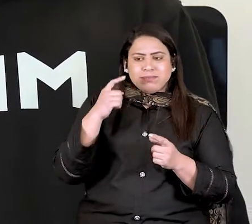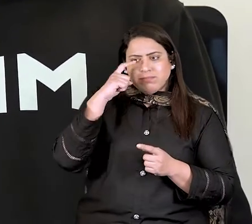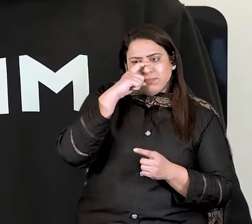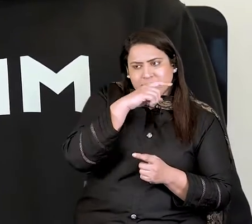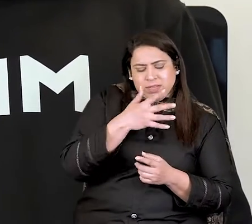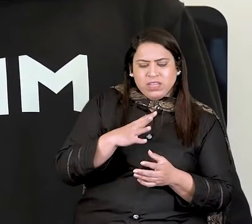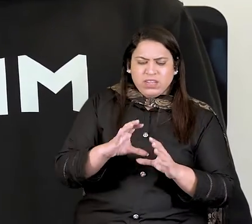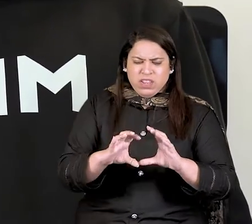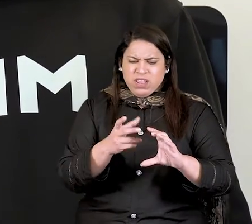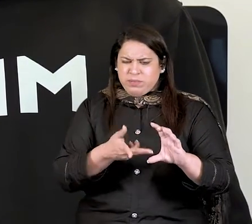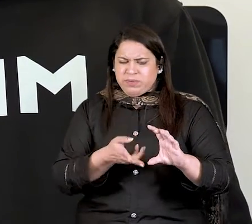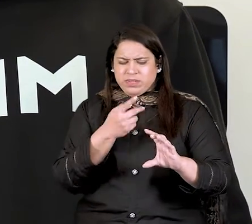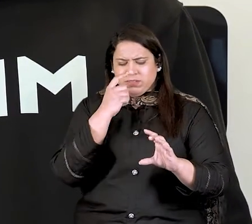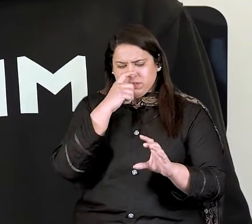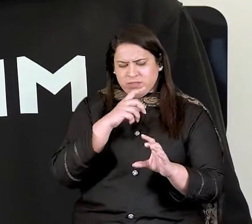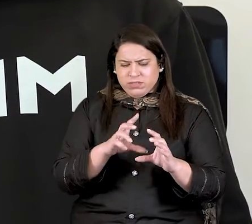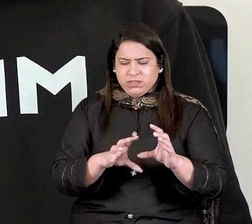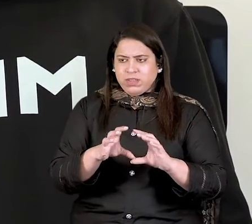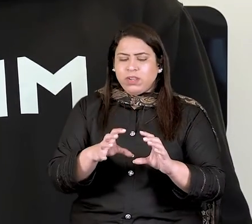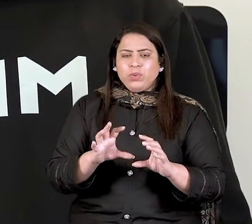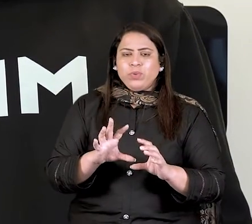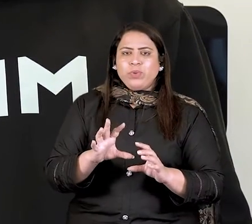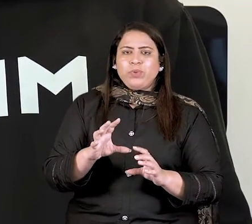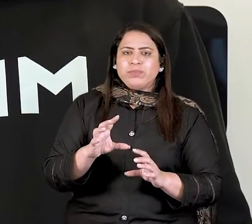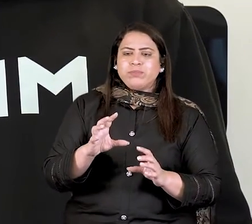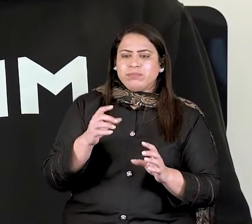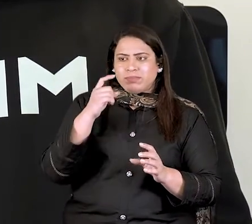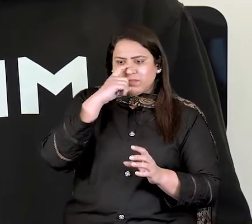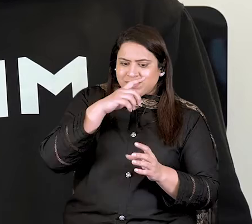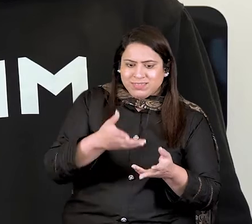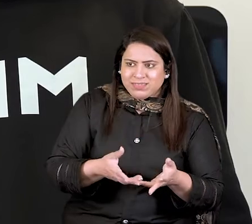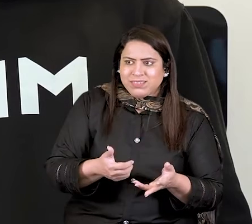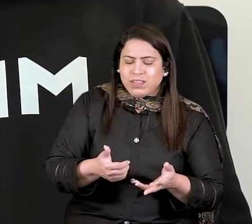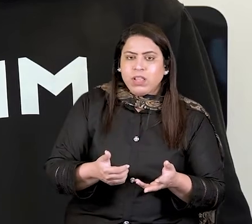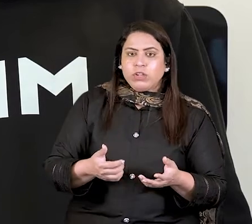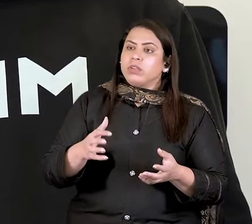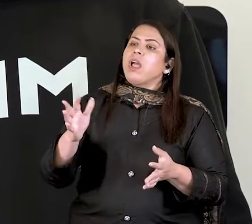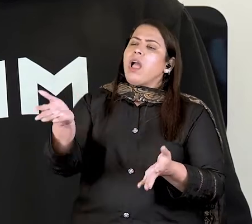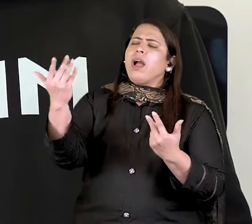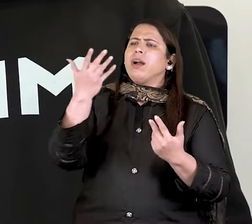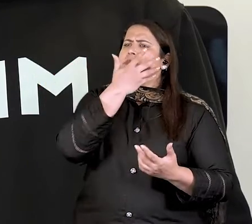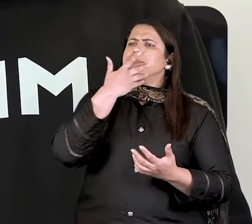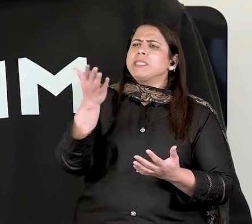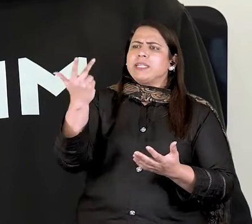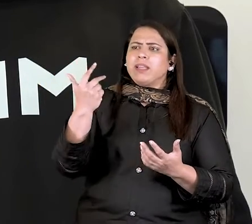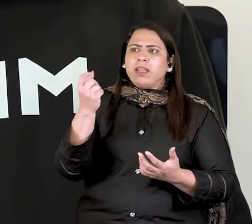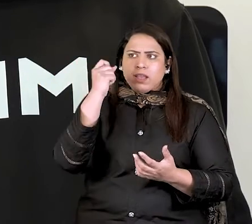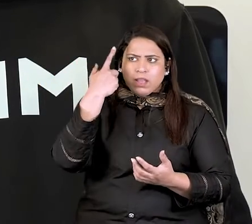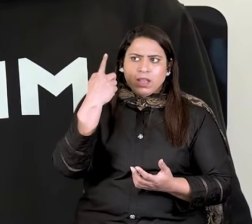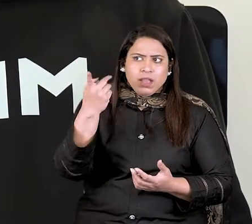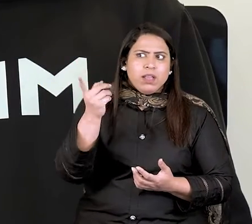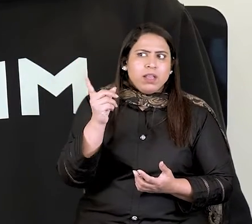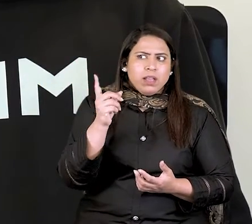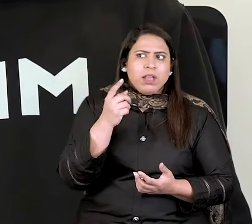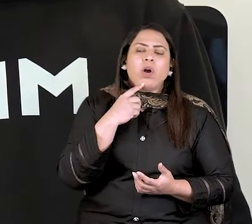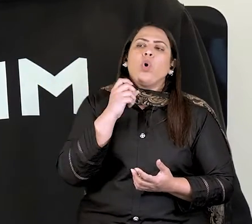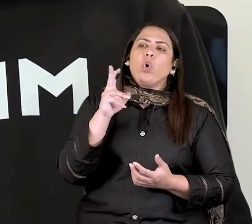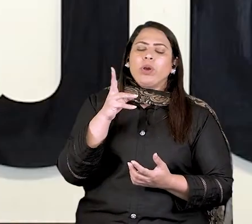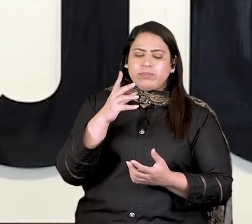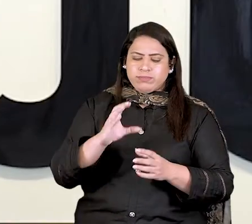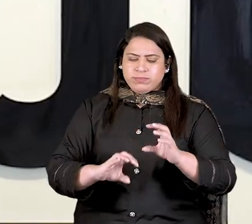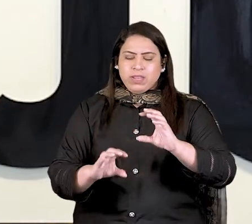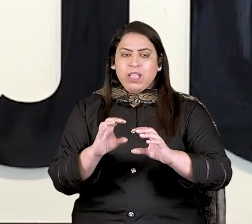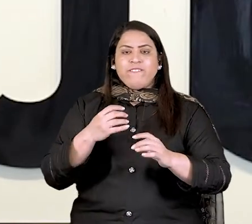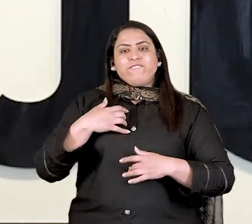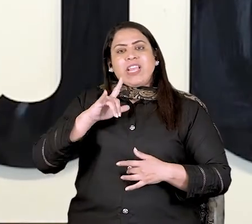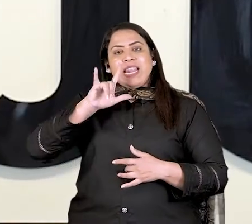correct. But what we saw happening, and because we're right in the front, we're talking to customers, we're a different kind of a company. We